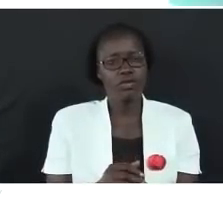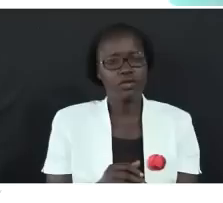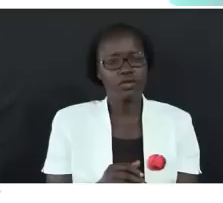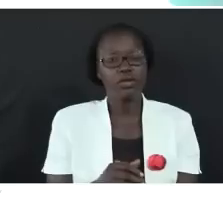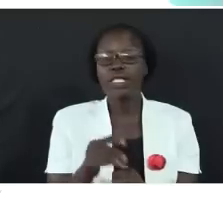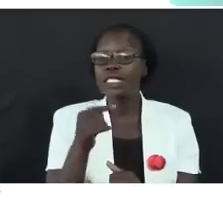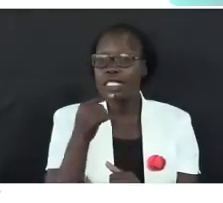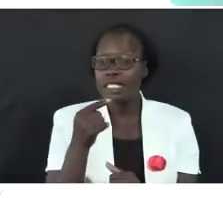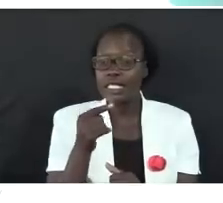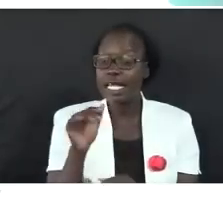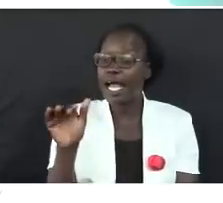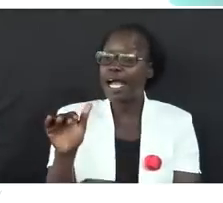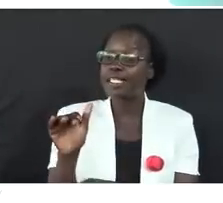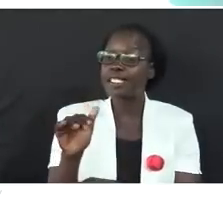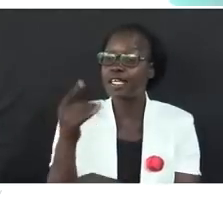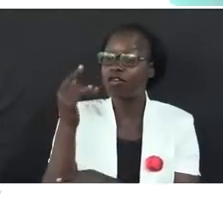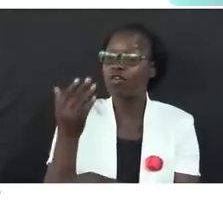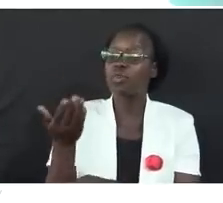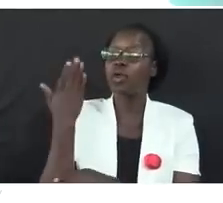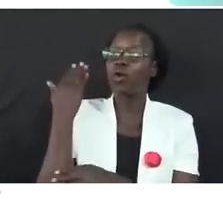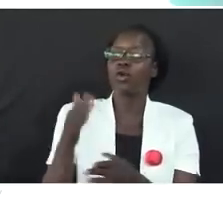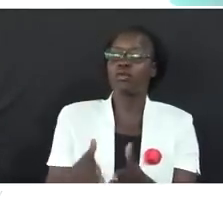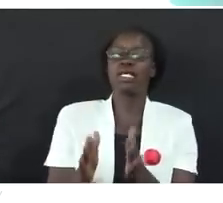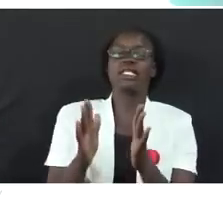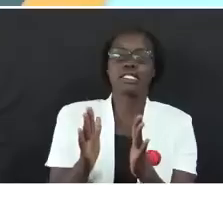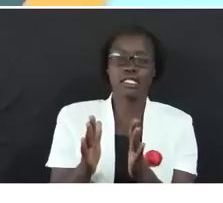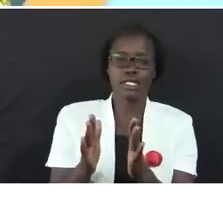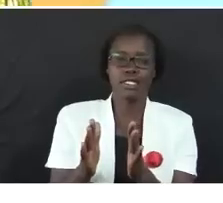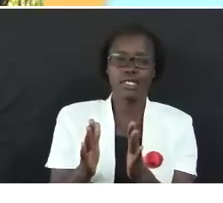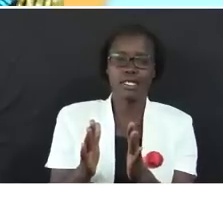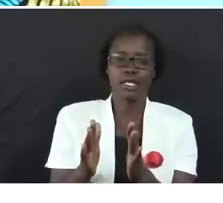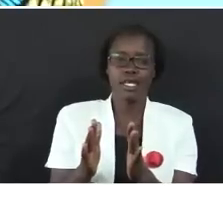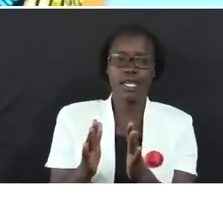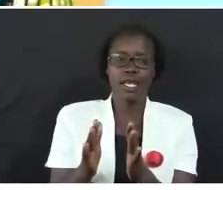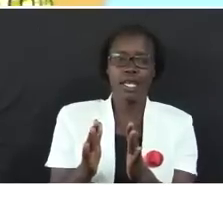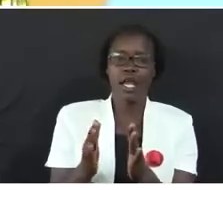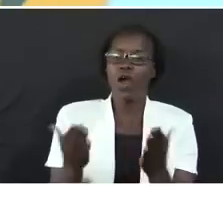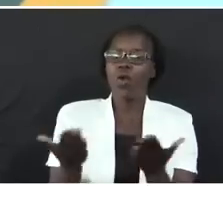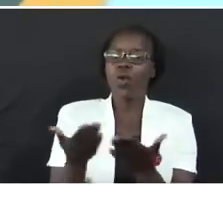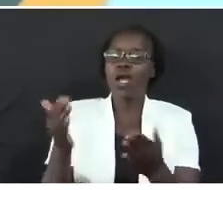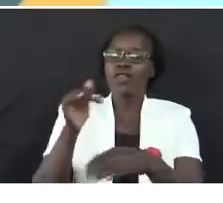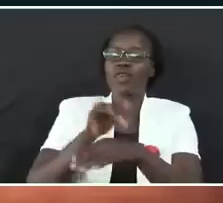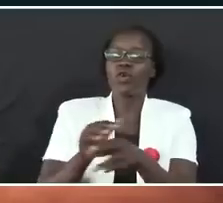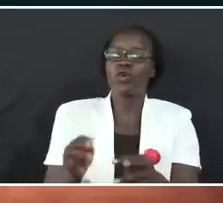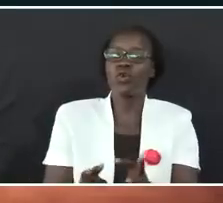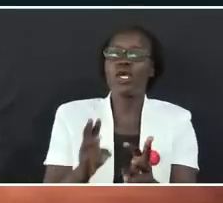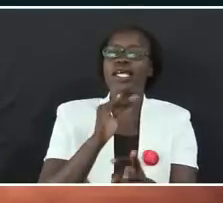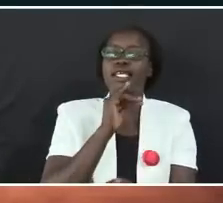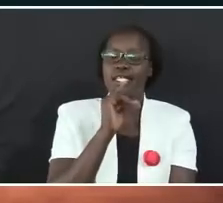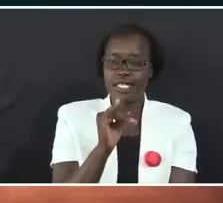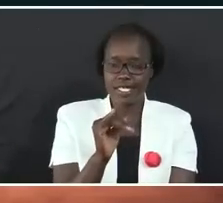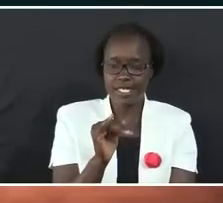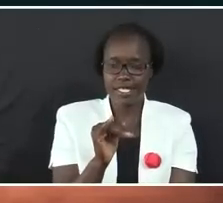He says, ask for the old paths, where the good way is.